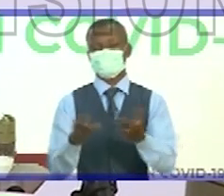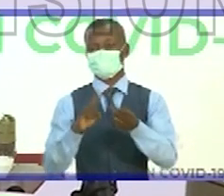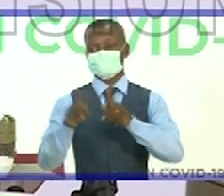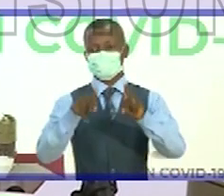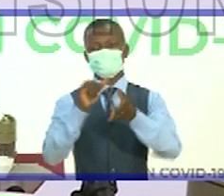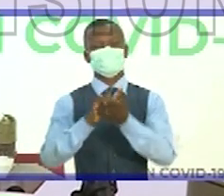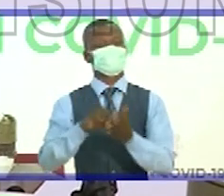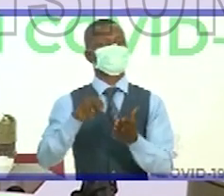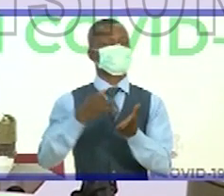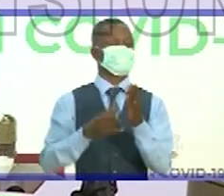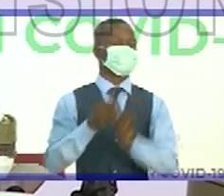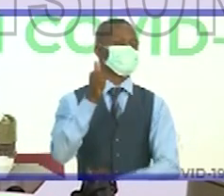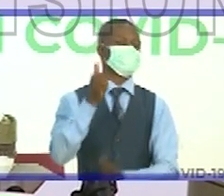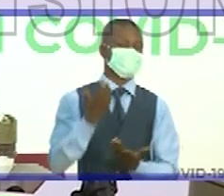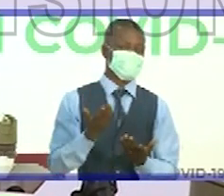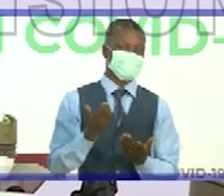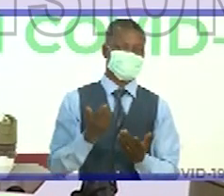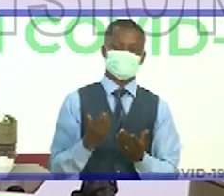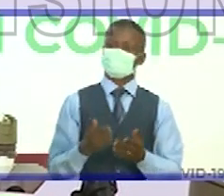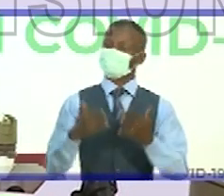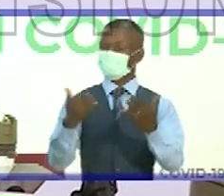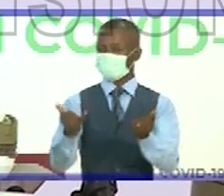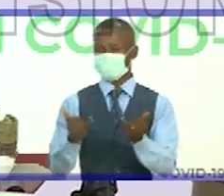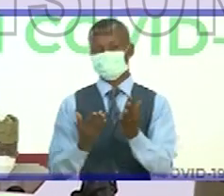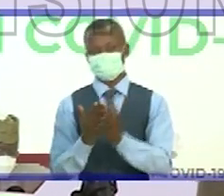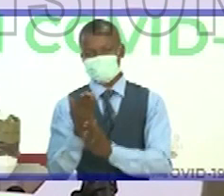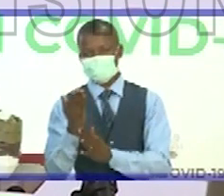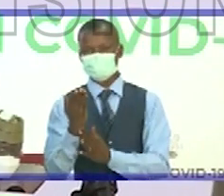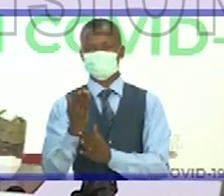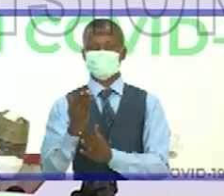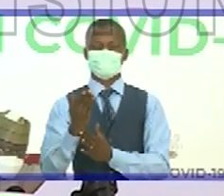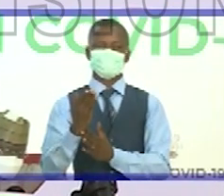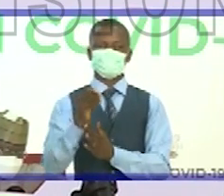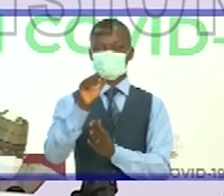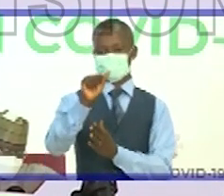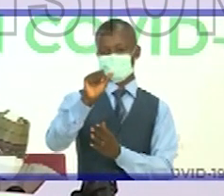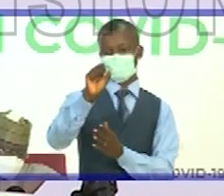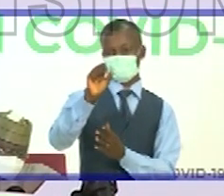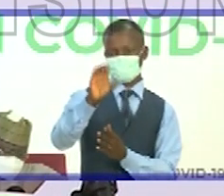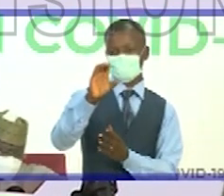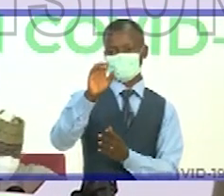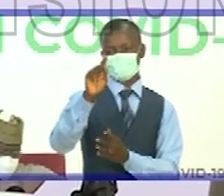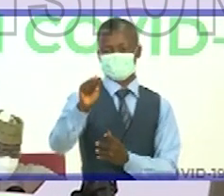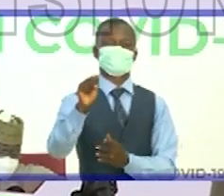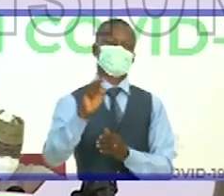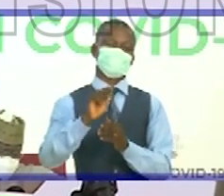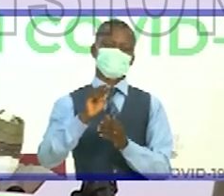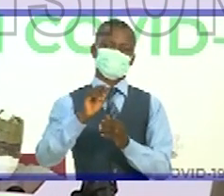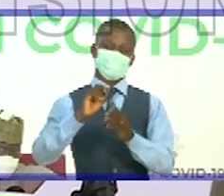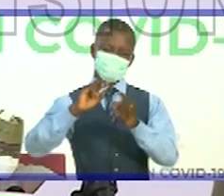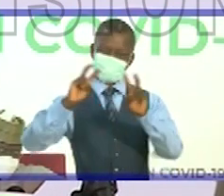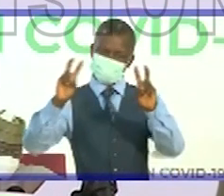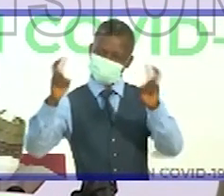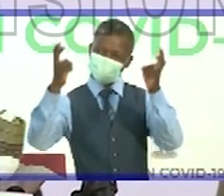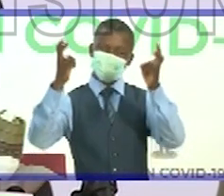that need it the most. So through a structure called the Accelerator, a mechanism through